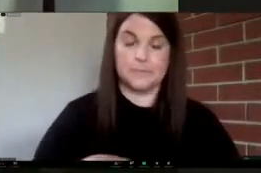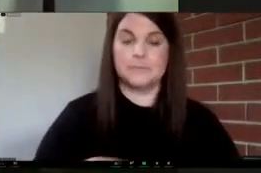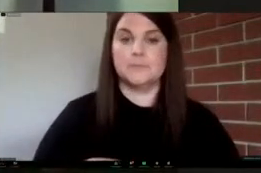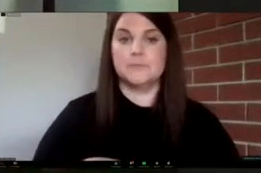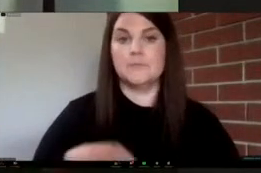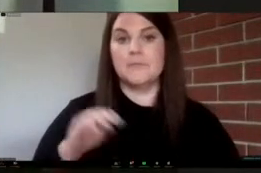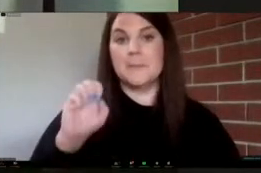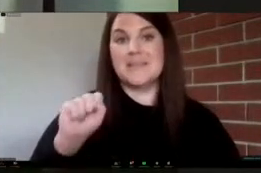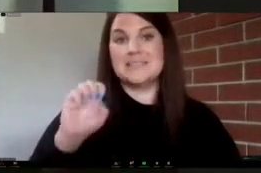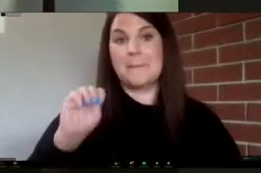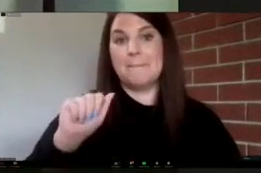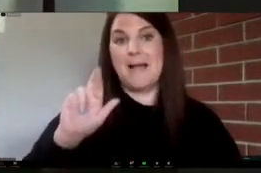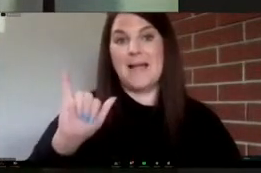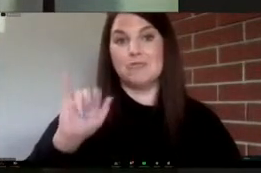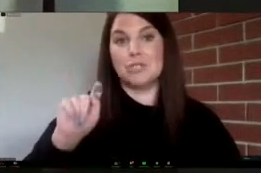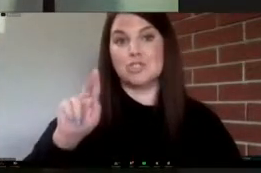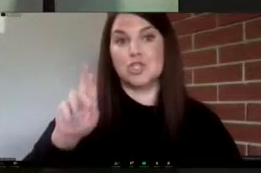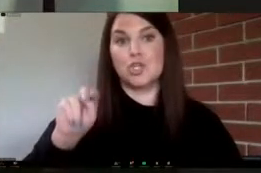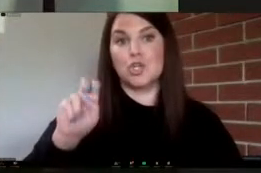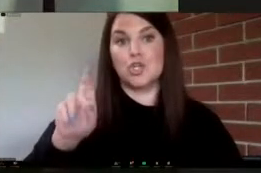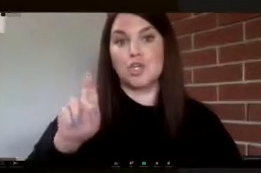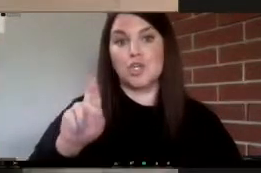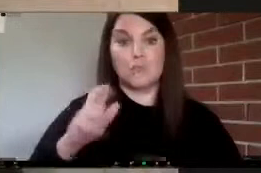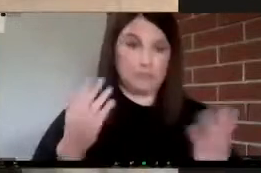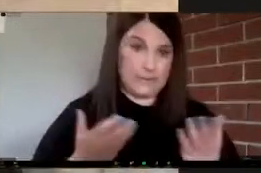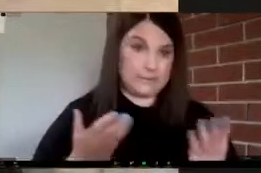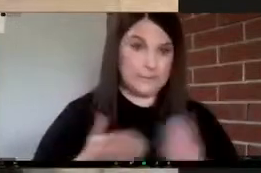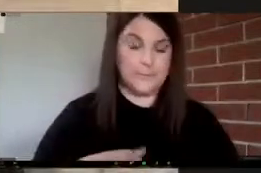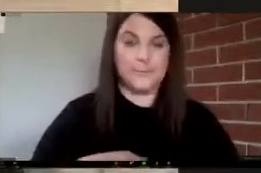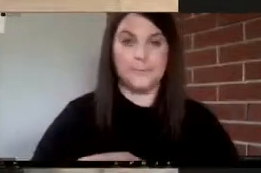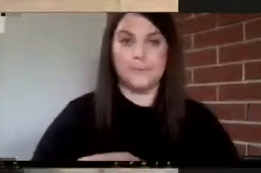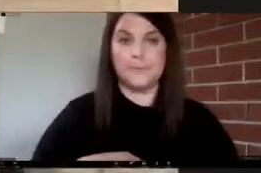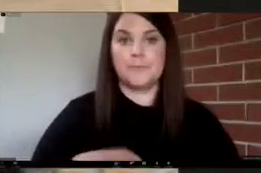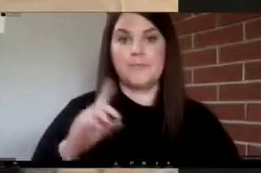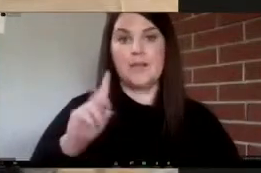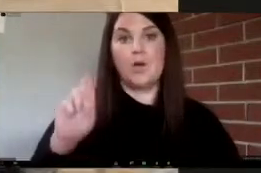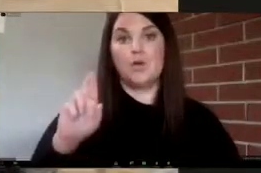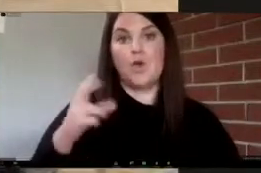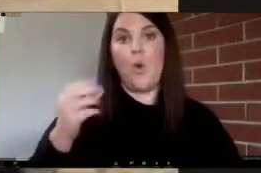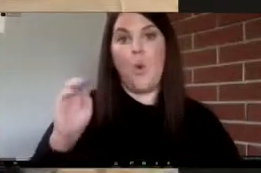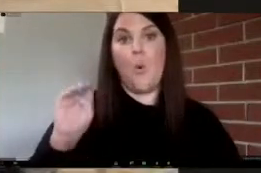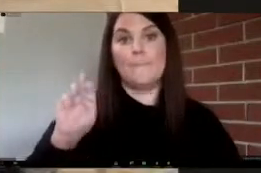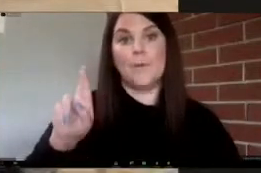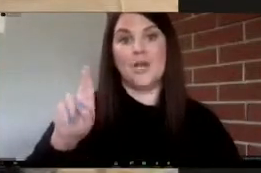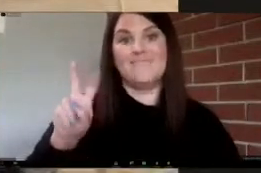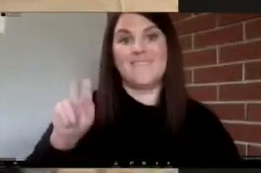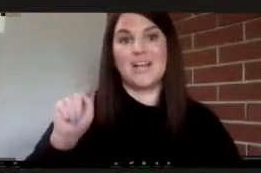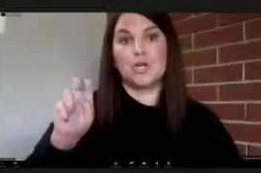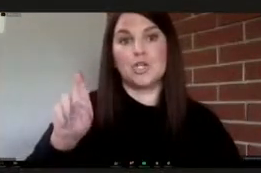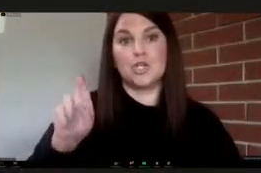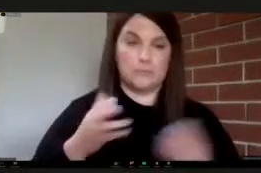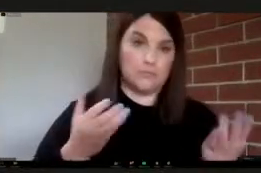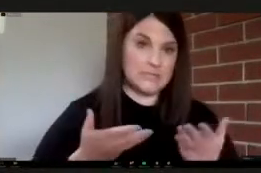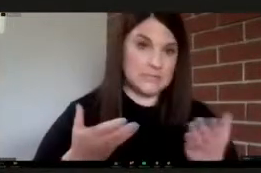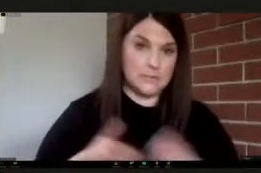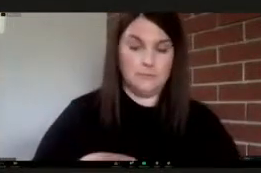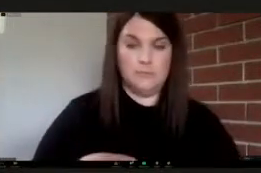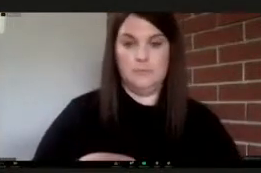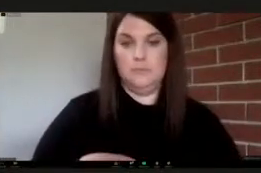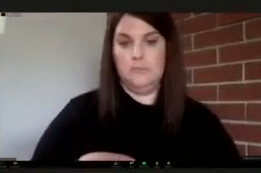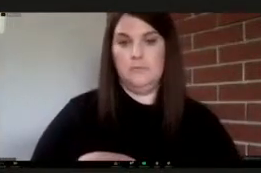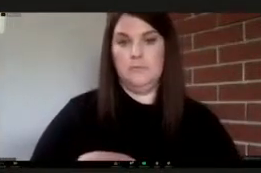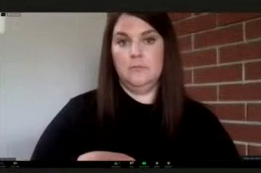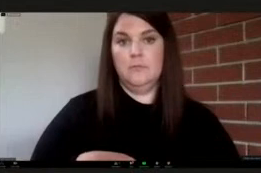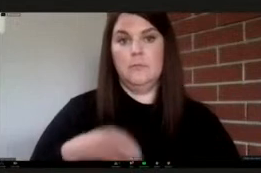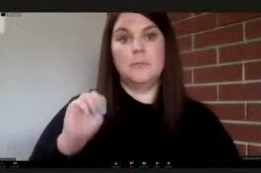Miss Mary Turner. Present. Dr. Homer Venters. Present.